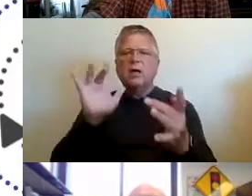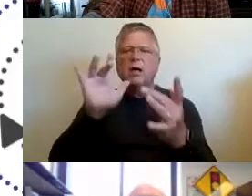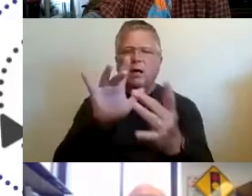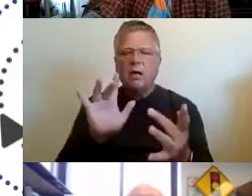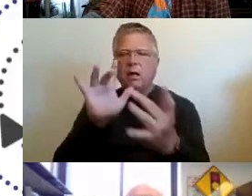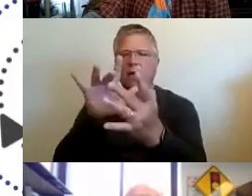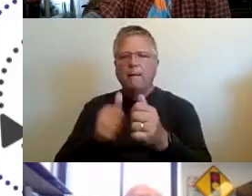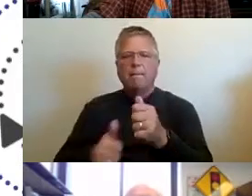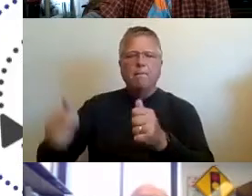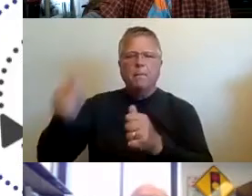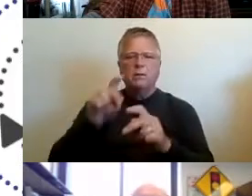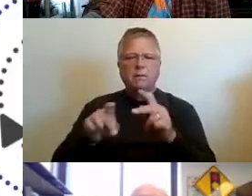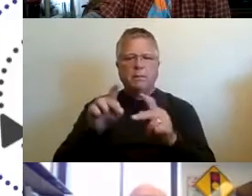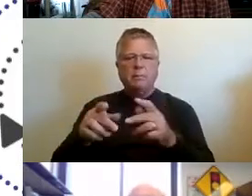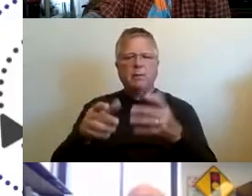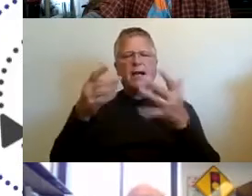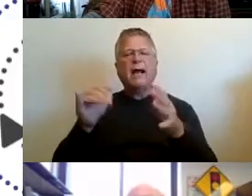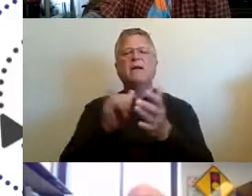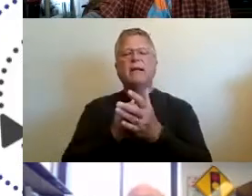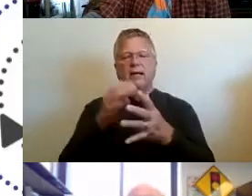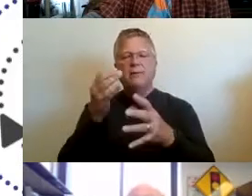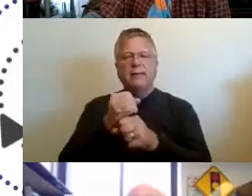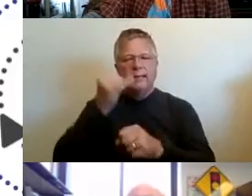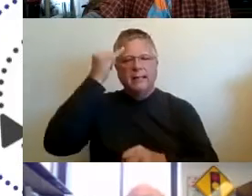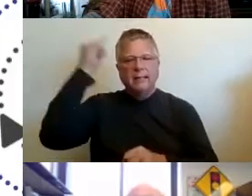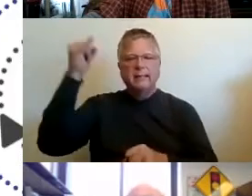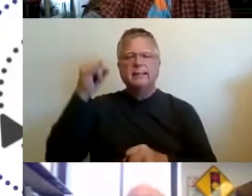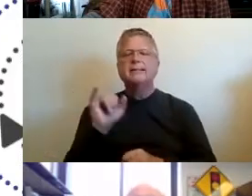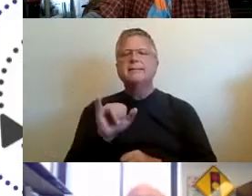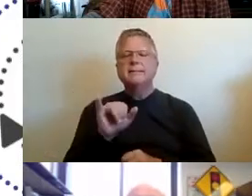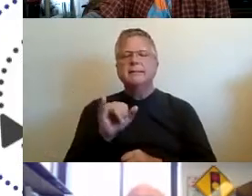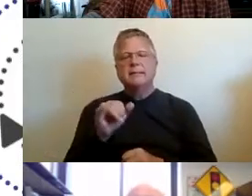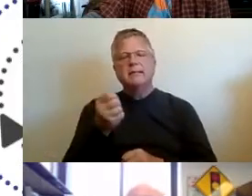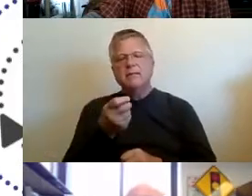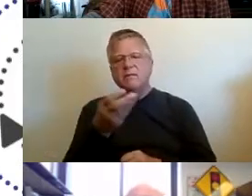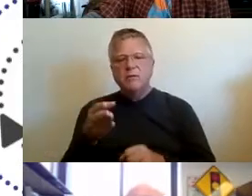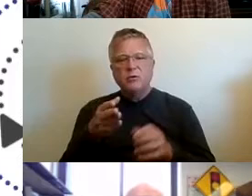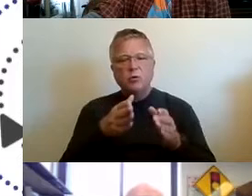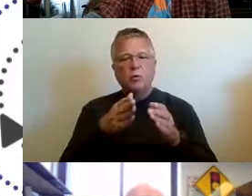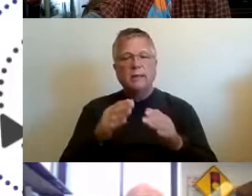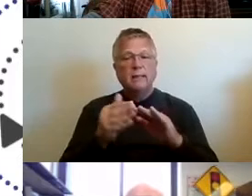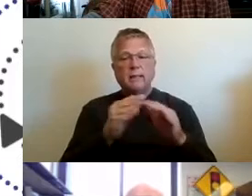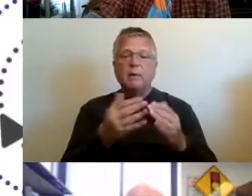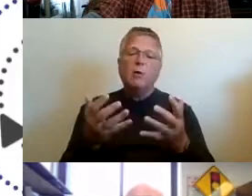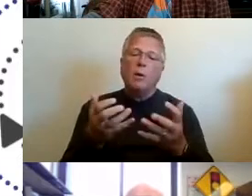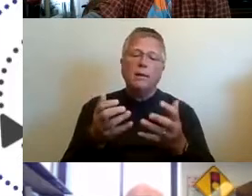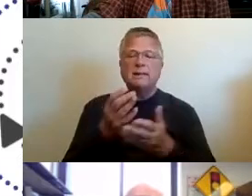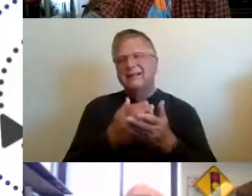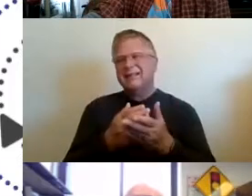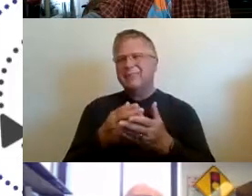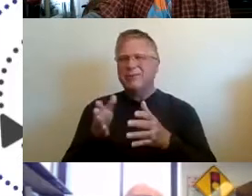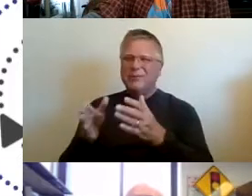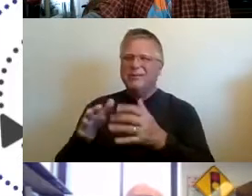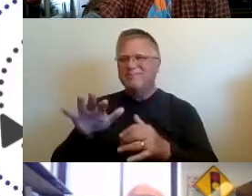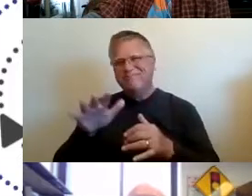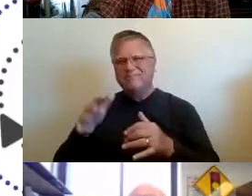from that phase, we get idea like there are a couple of corridor that community wants, and there are a couple of corridor that community